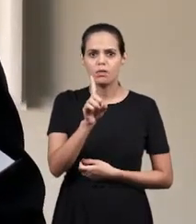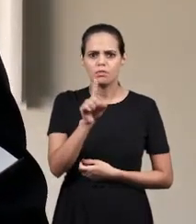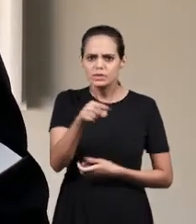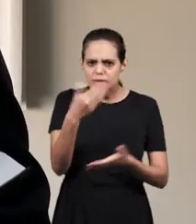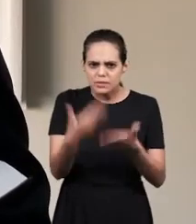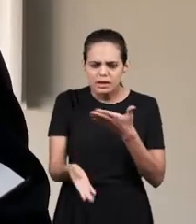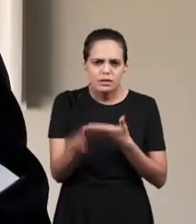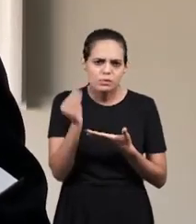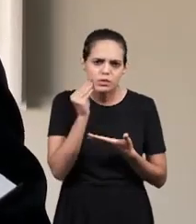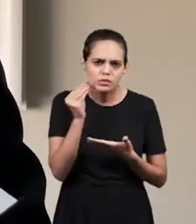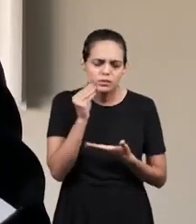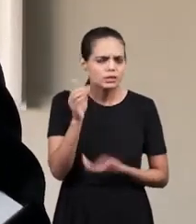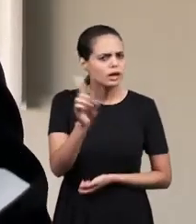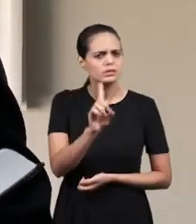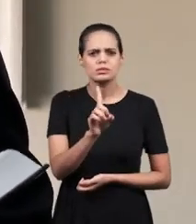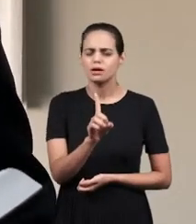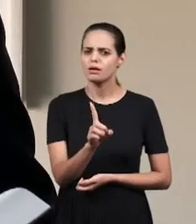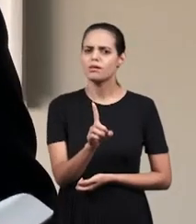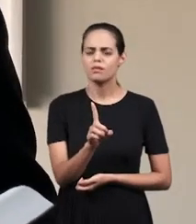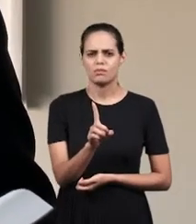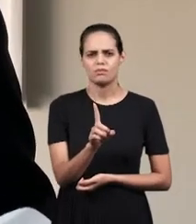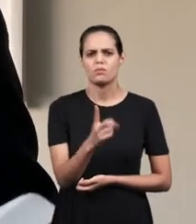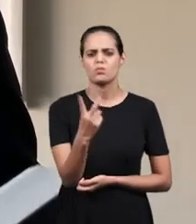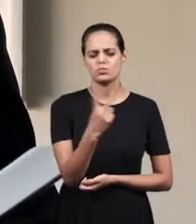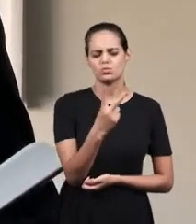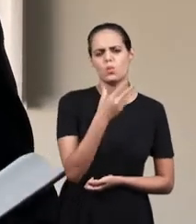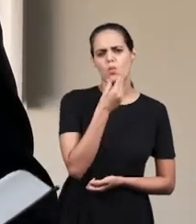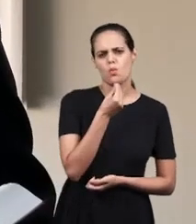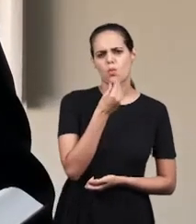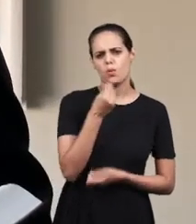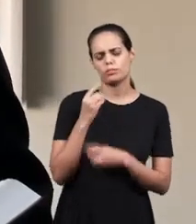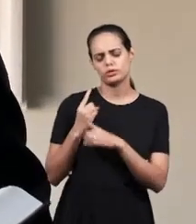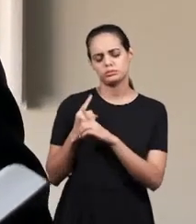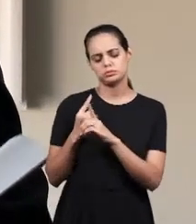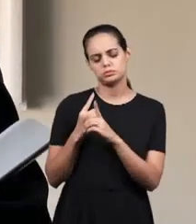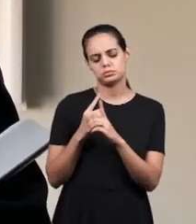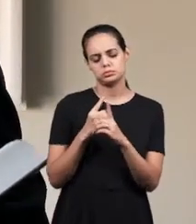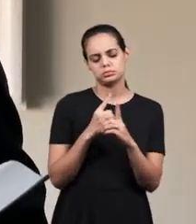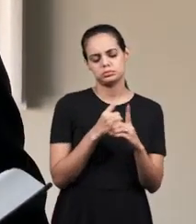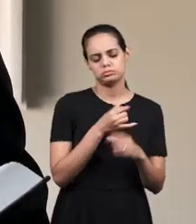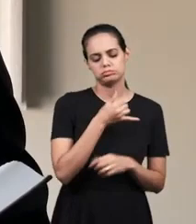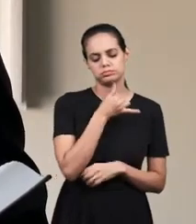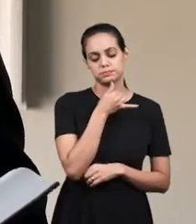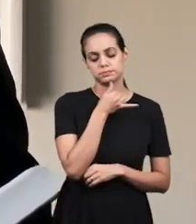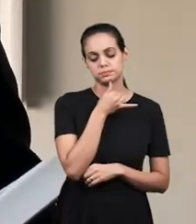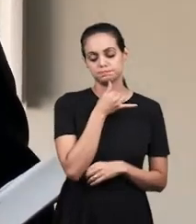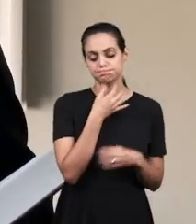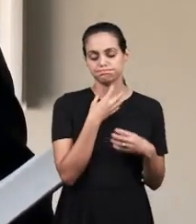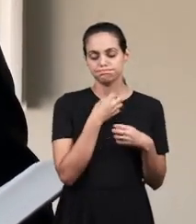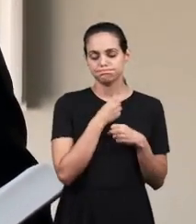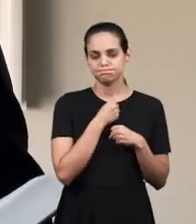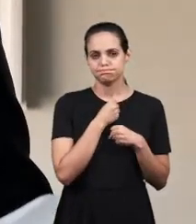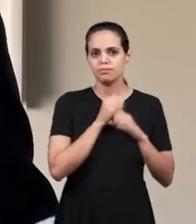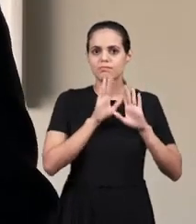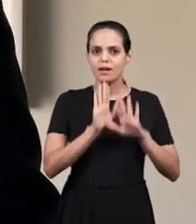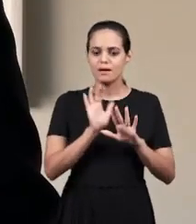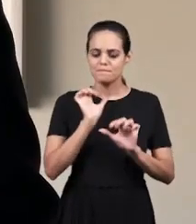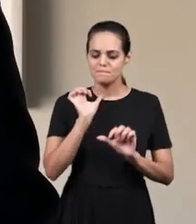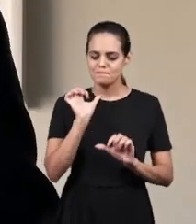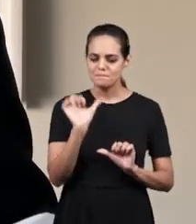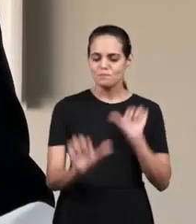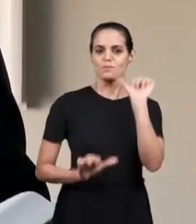back to their origin, disappointed, saddened, they had a change in their